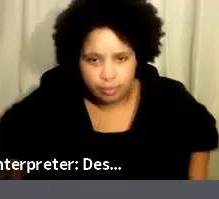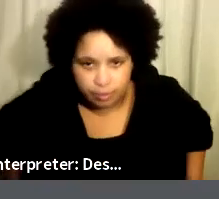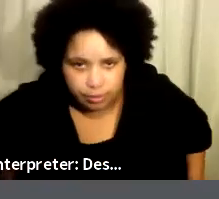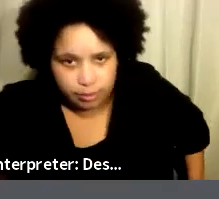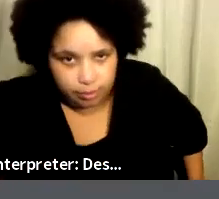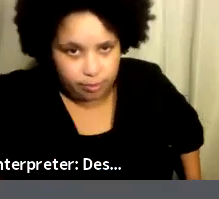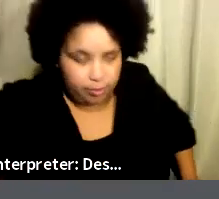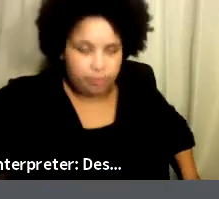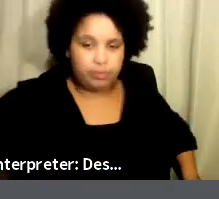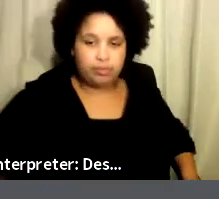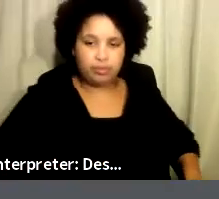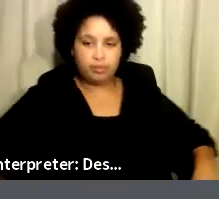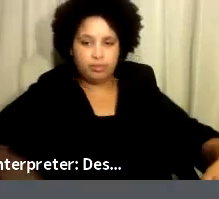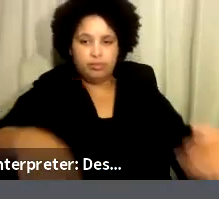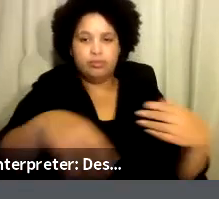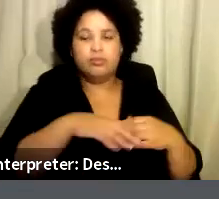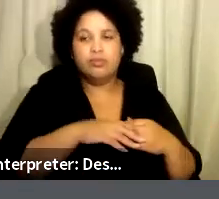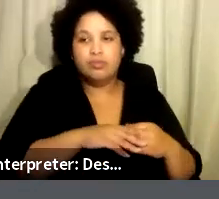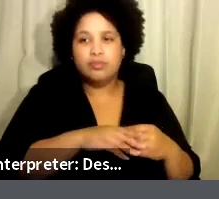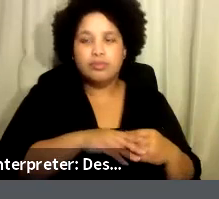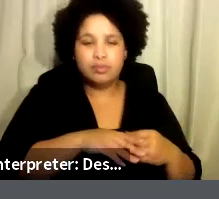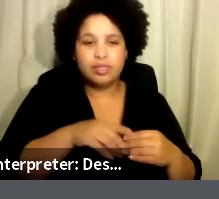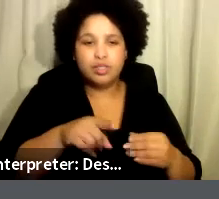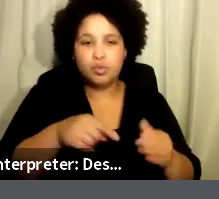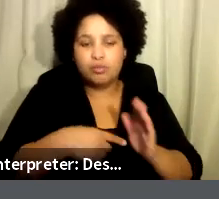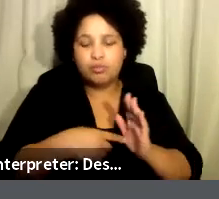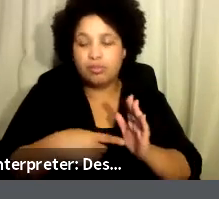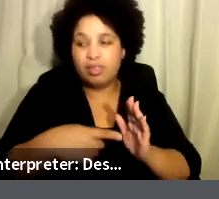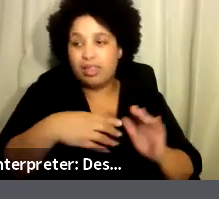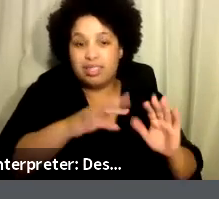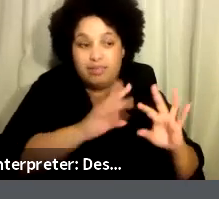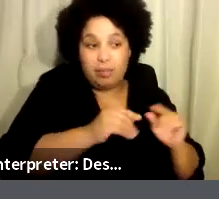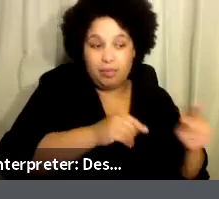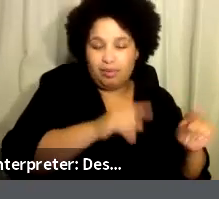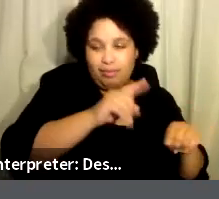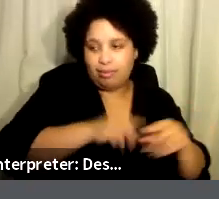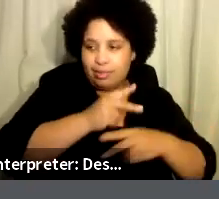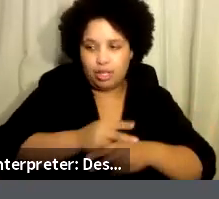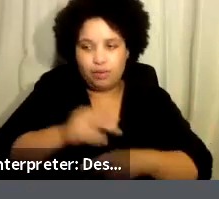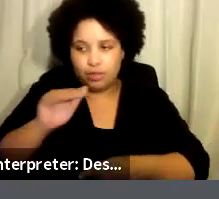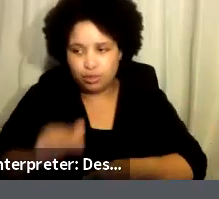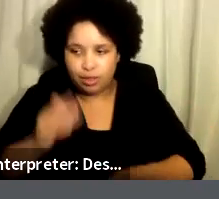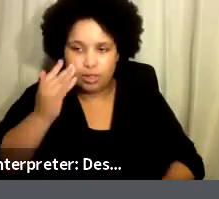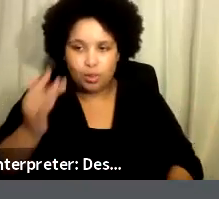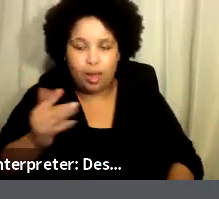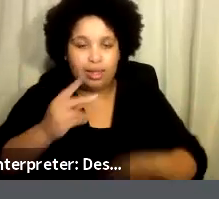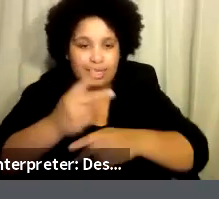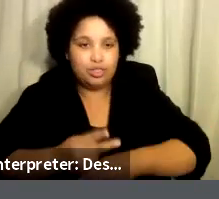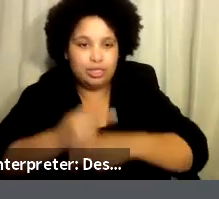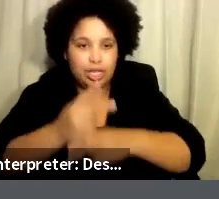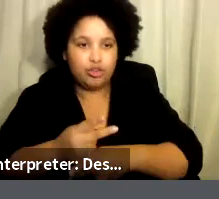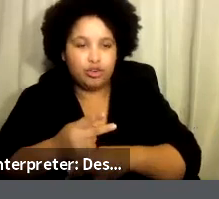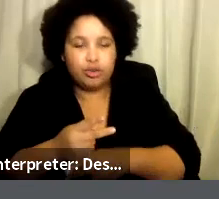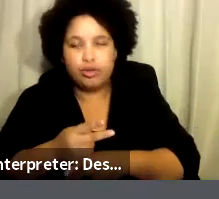member cannot take care of the child, and that is why the caretaker